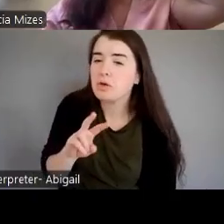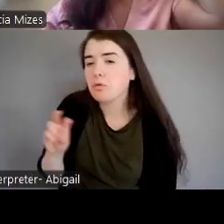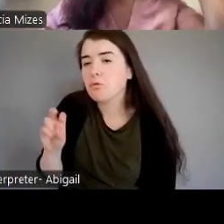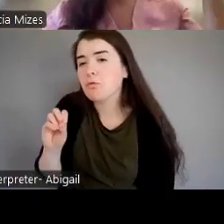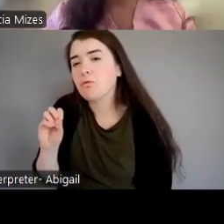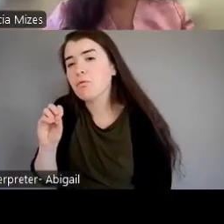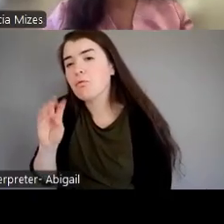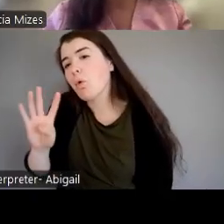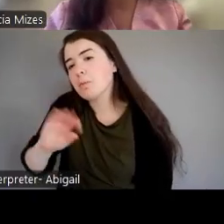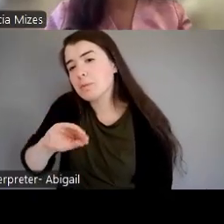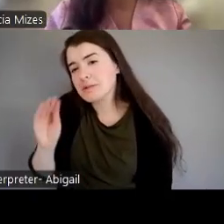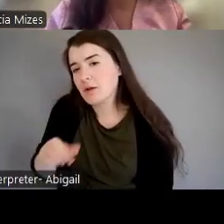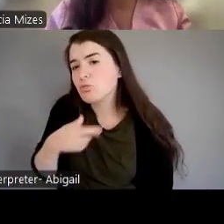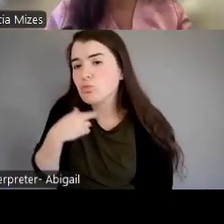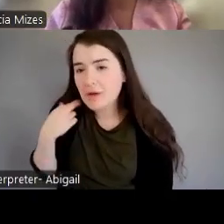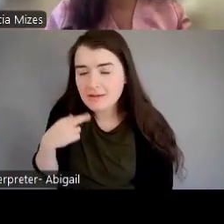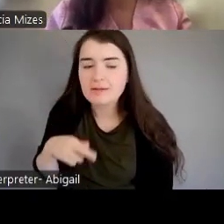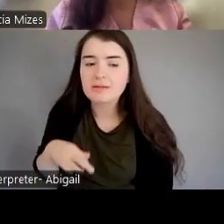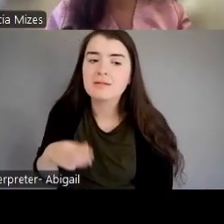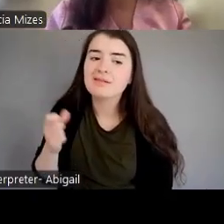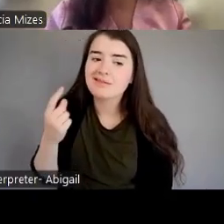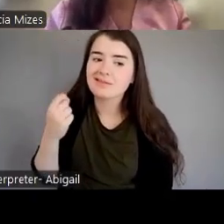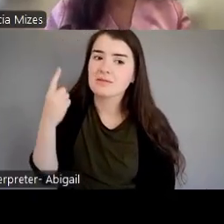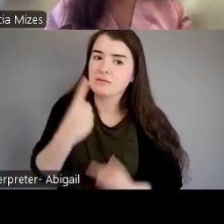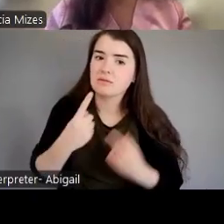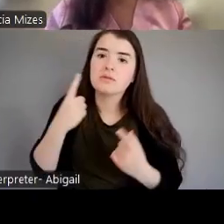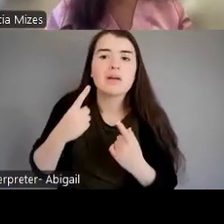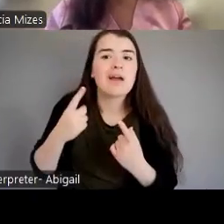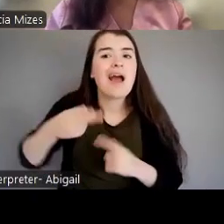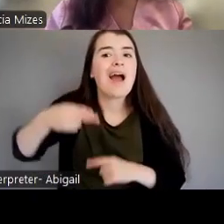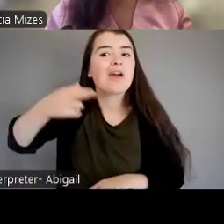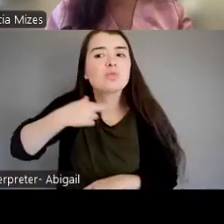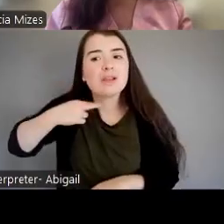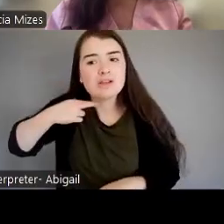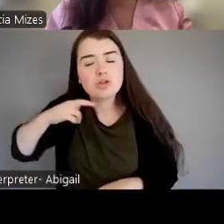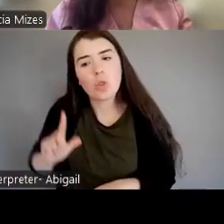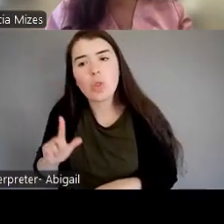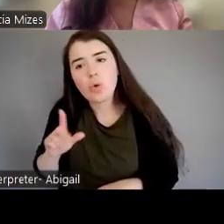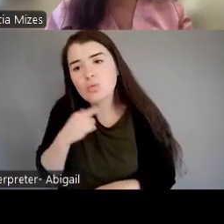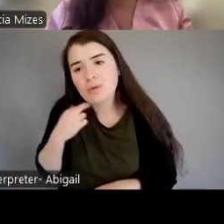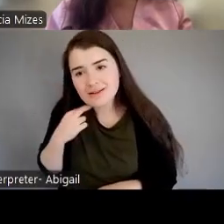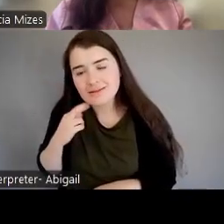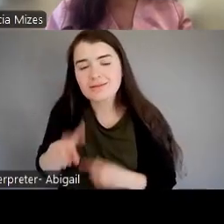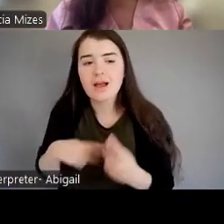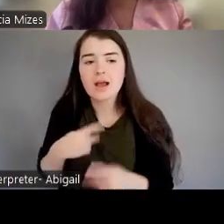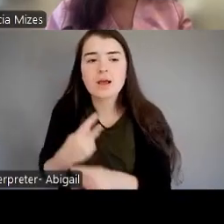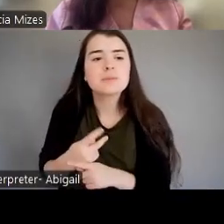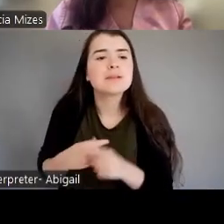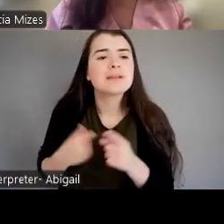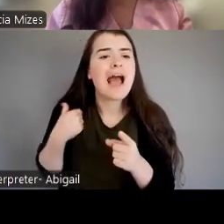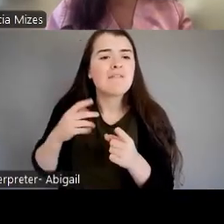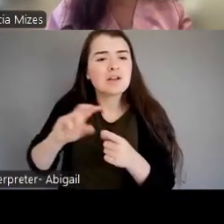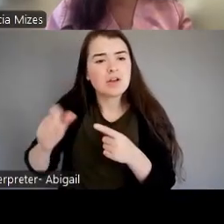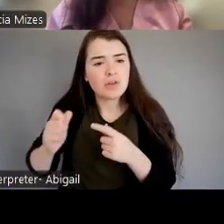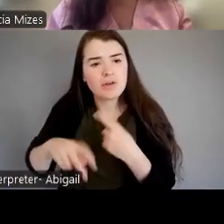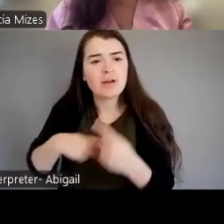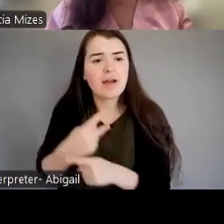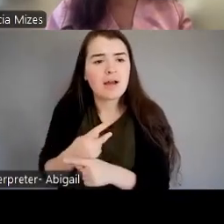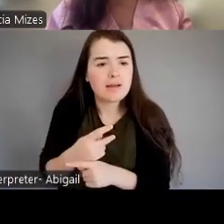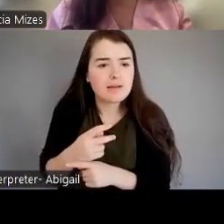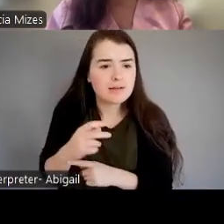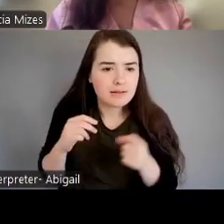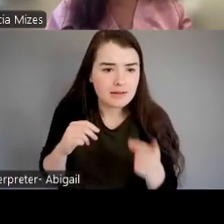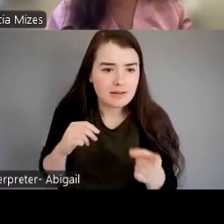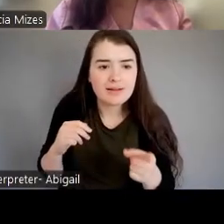we typically also think about higher risk or lower risk subtypes. So with squamous cell carcinoma, it could be what's called in situ, which is actually